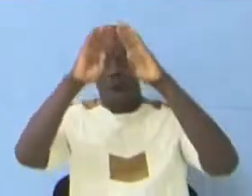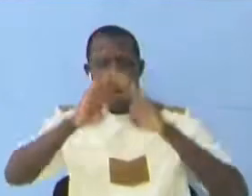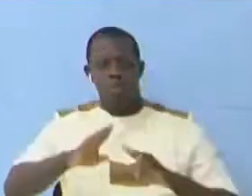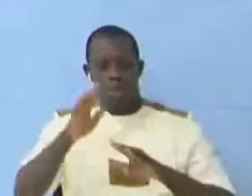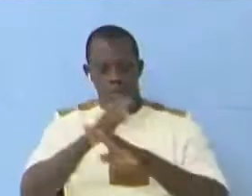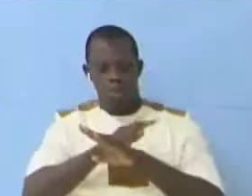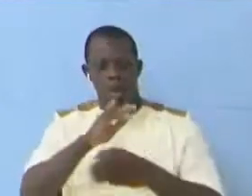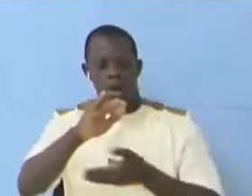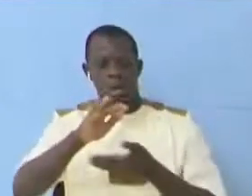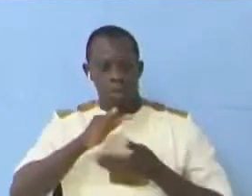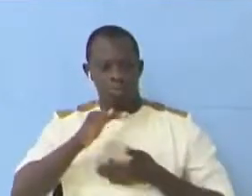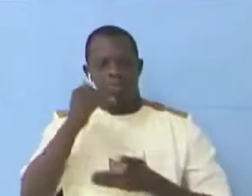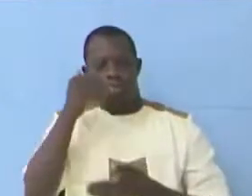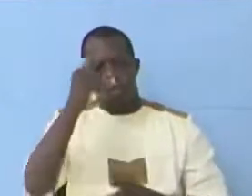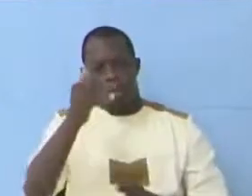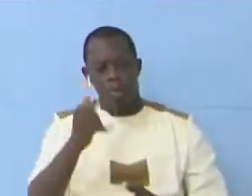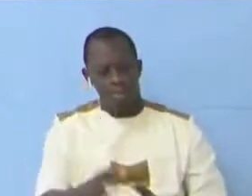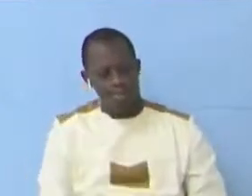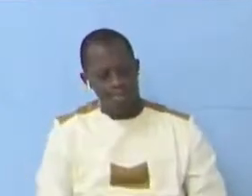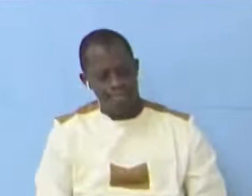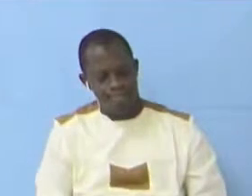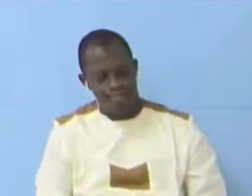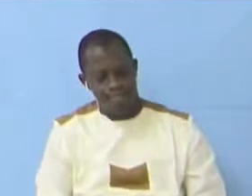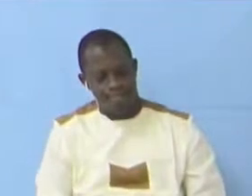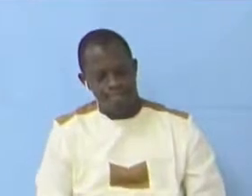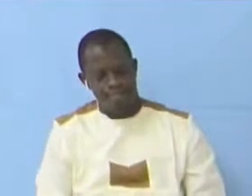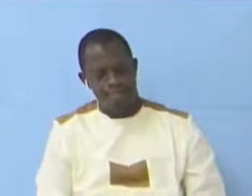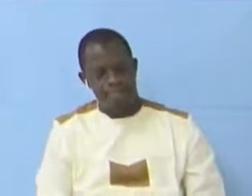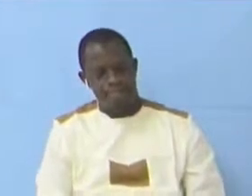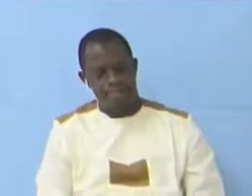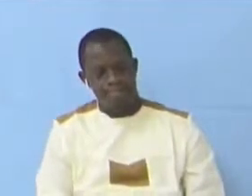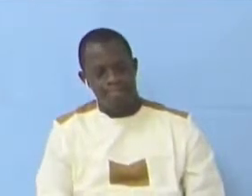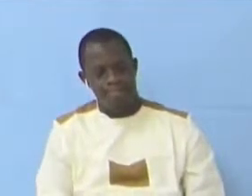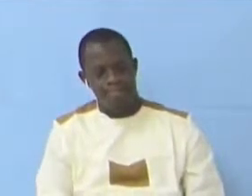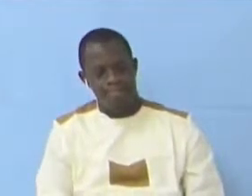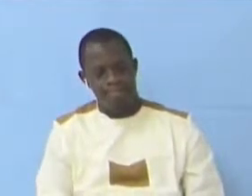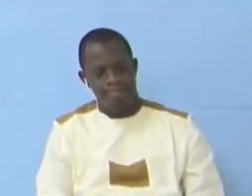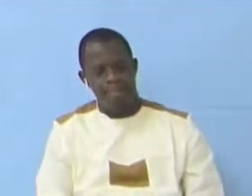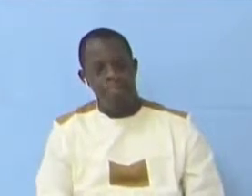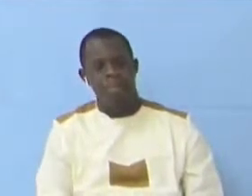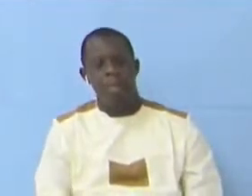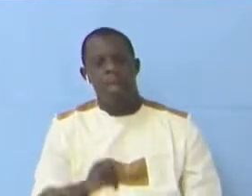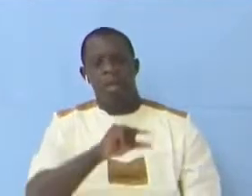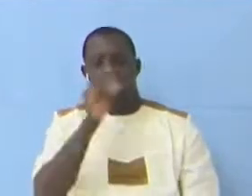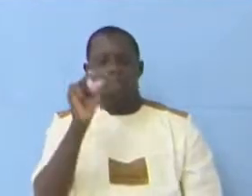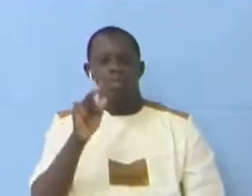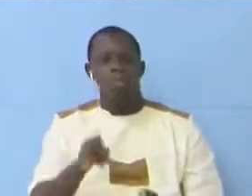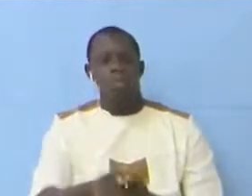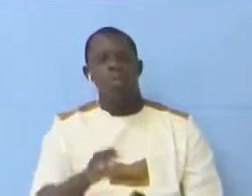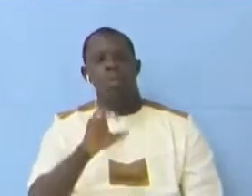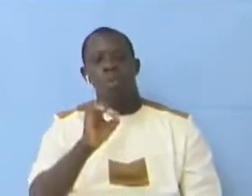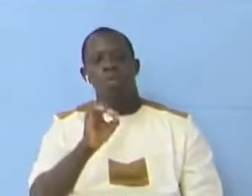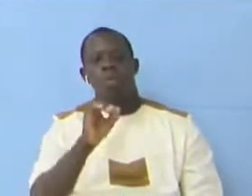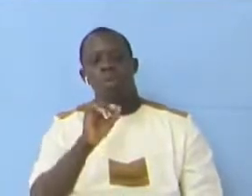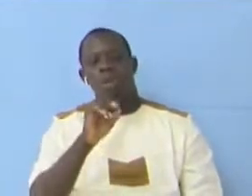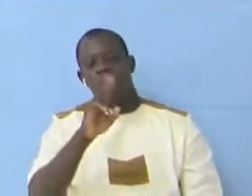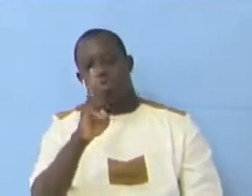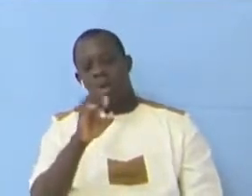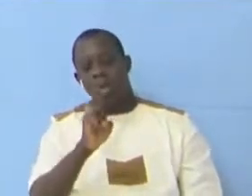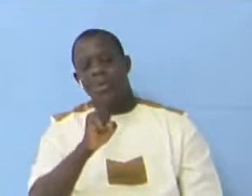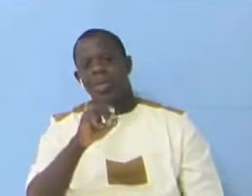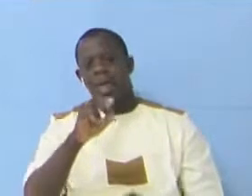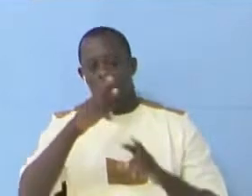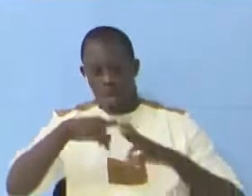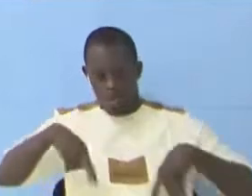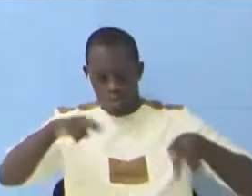laa jot nag benn bataaxel ci mu tukkee ci kenn ci ñi nga xam ne ñooy liggéey ci buntu bi saytu wàlli jokkoo bi. It's called the ops room. ñu xamee ko ops room. I